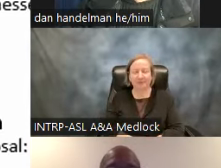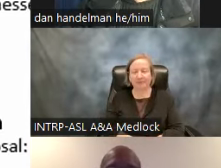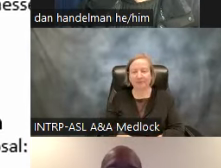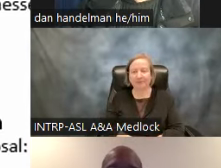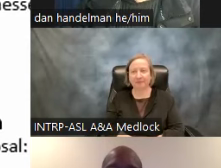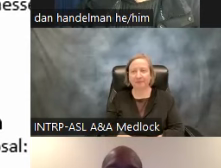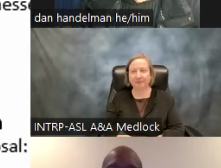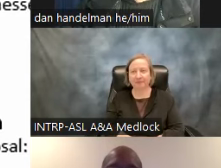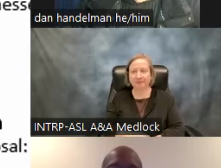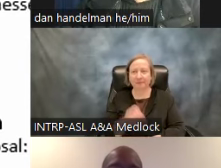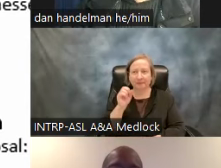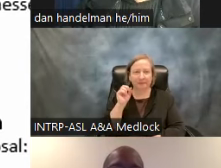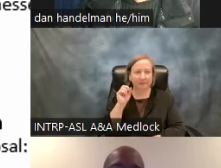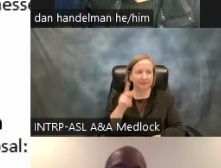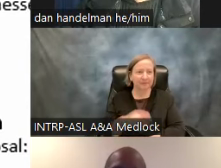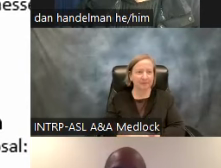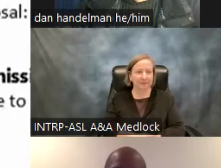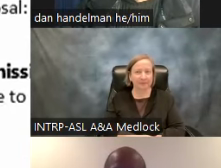Okay.